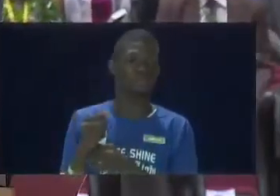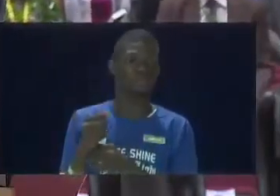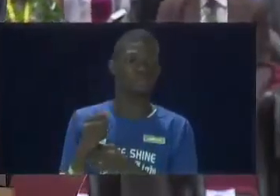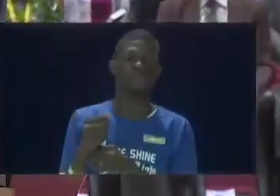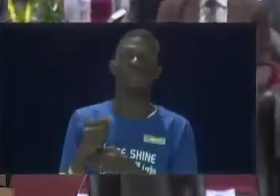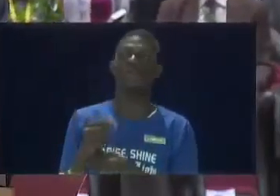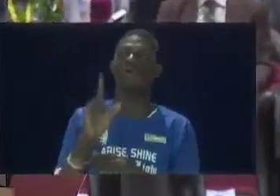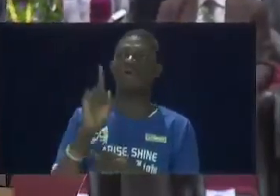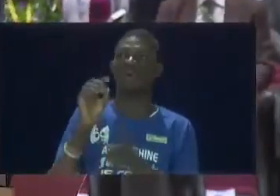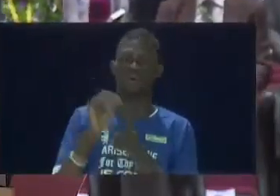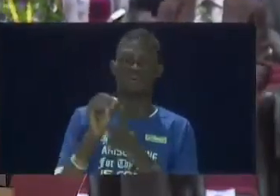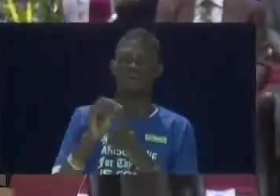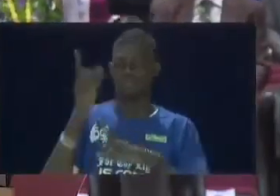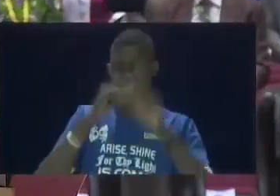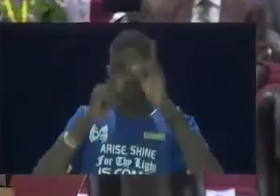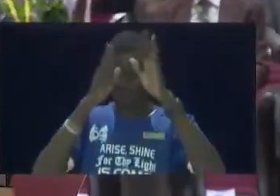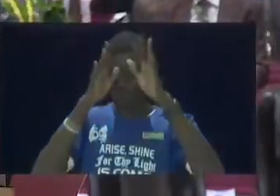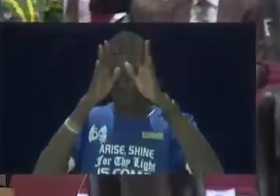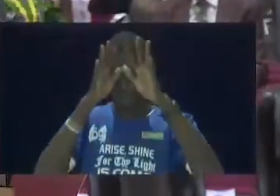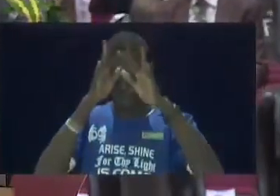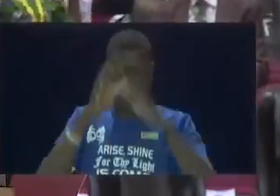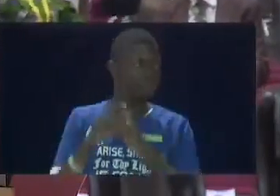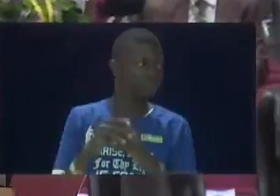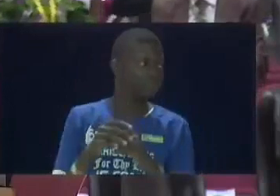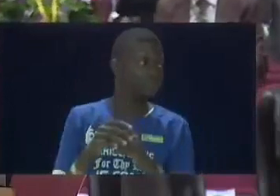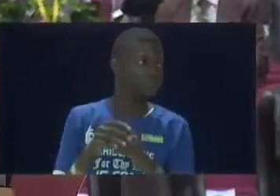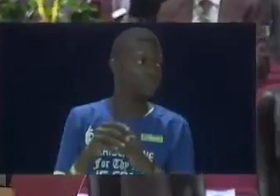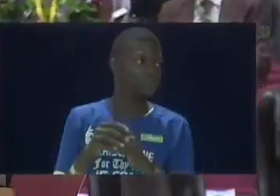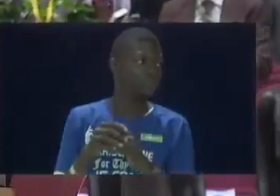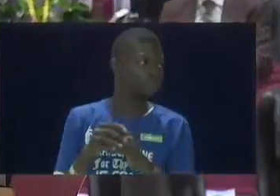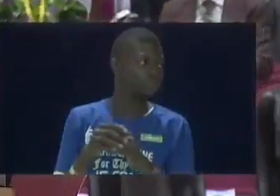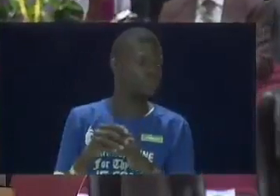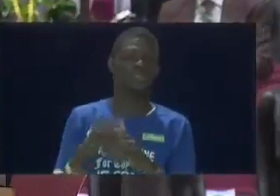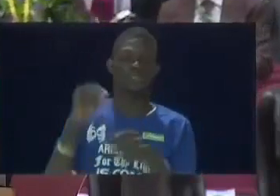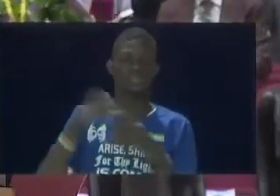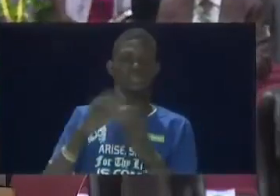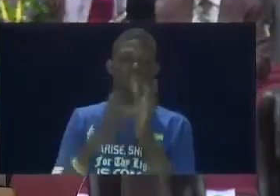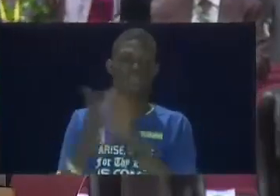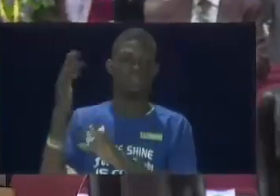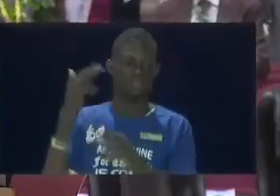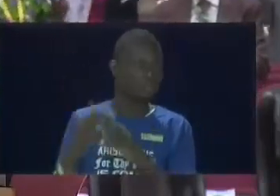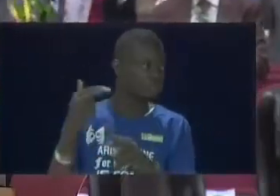One or two more, lift you and say, Father, in the name of Jesus,